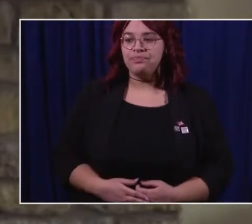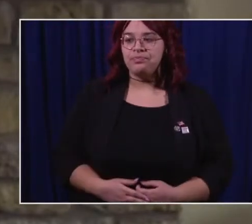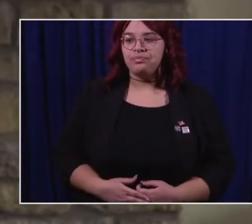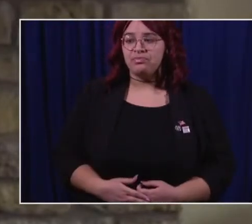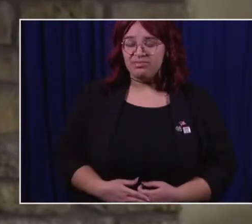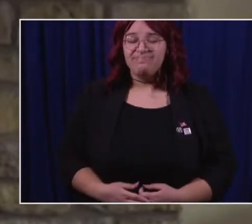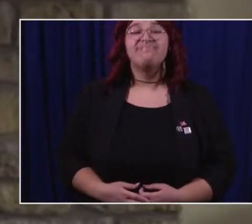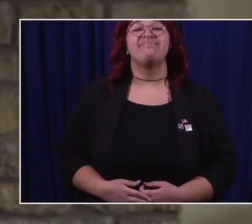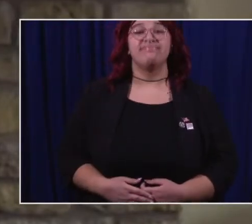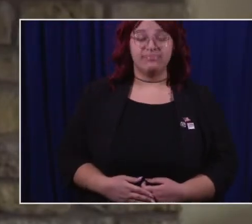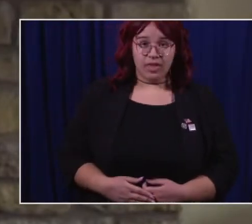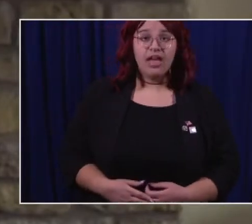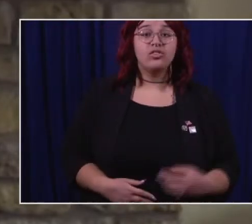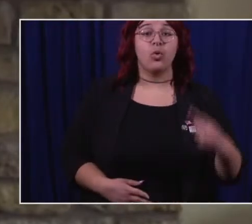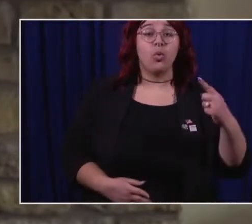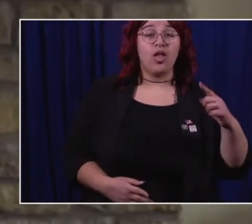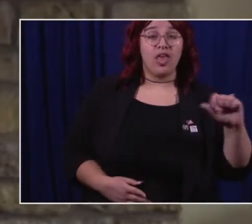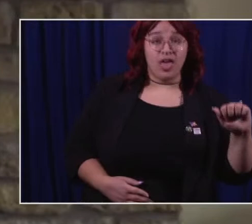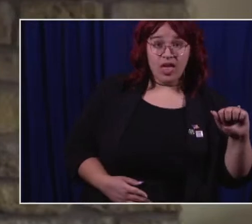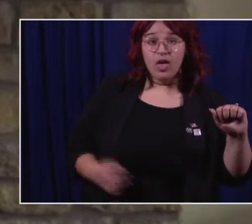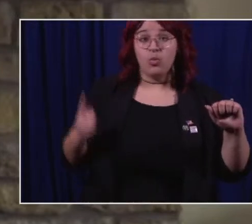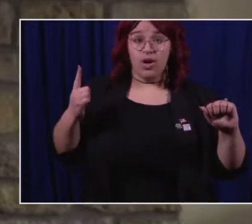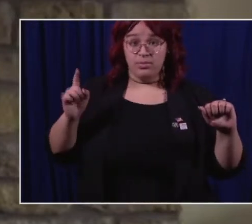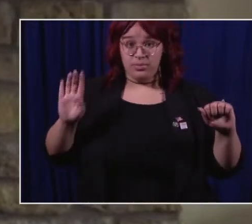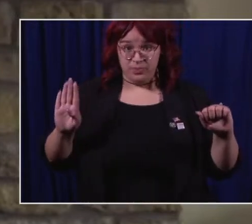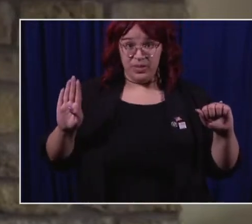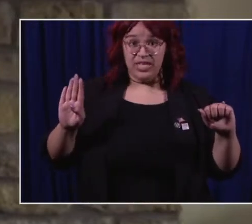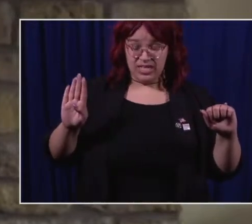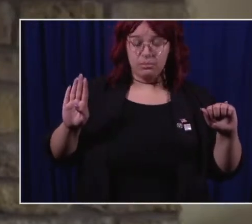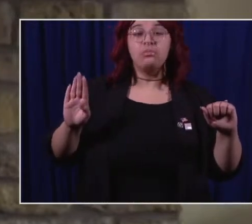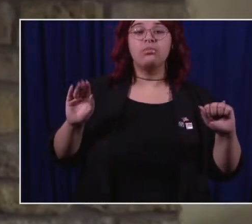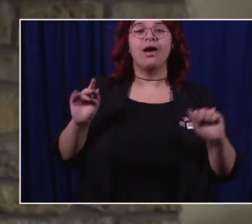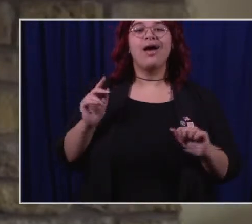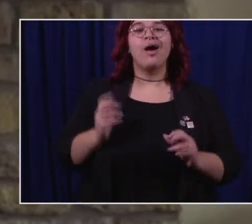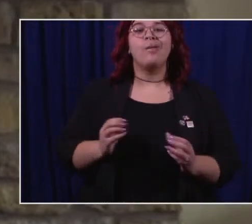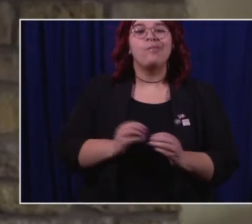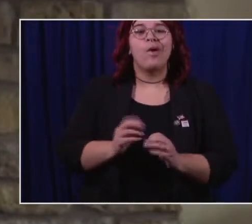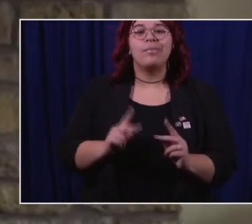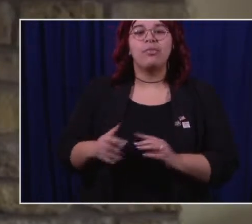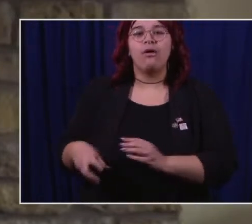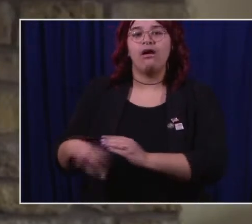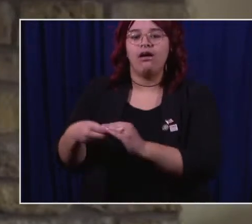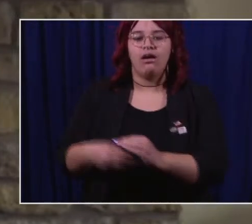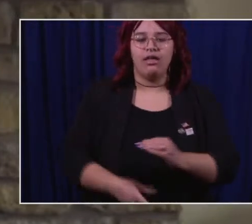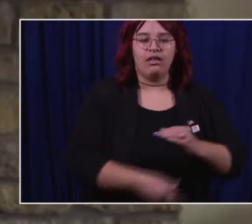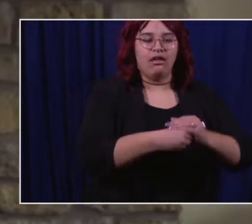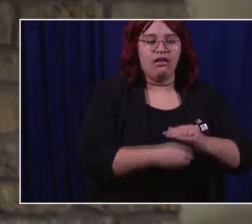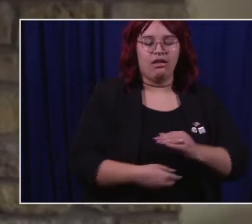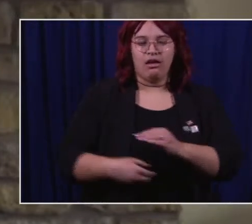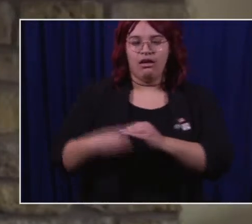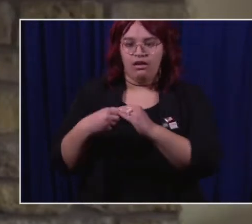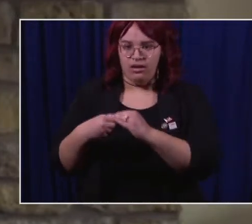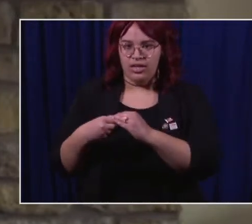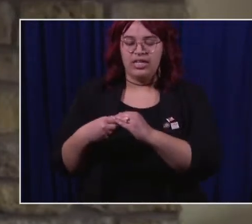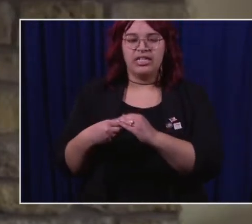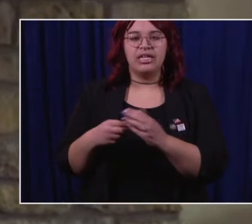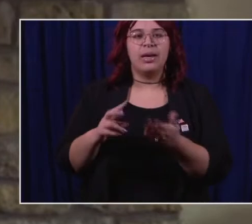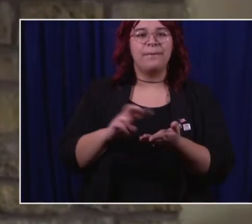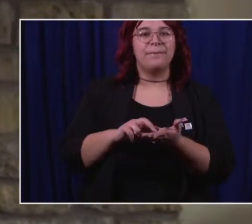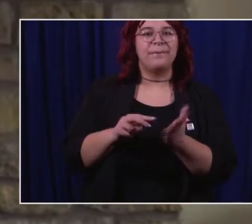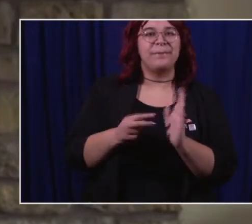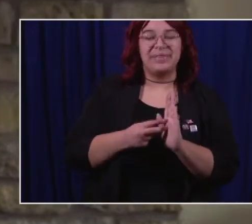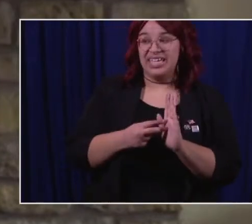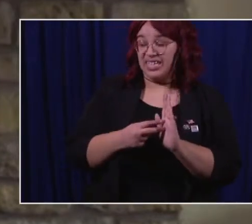eligible population for vaccines, that now the 70-plus-year-olds and the 65-plus-year-olds will be crowded out of getting enough